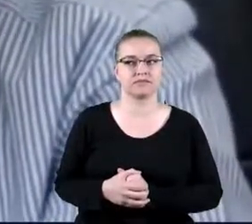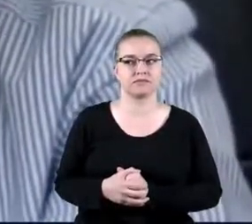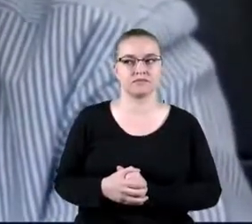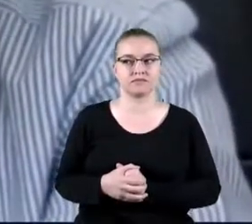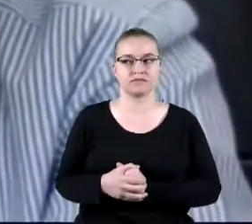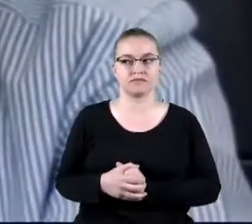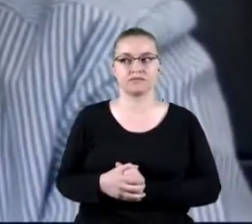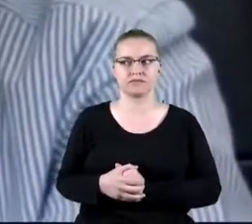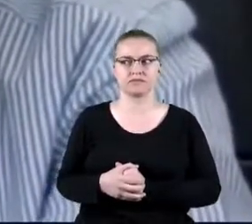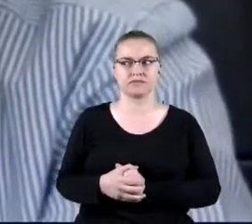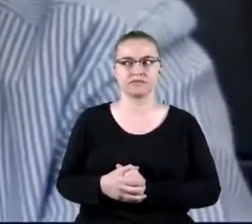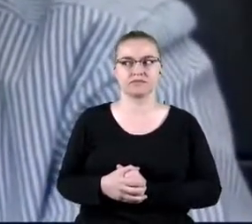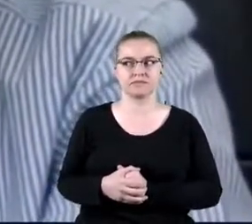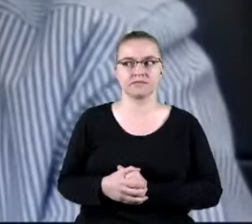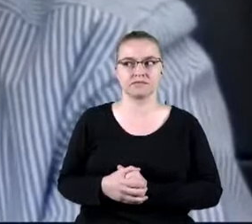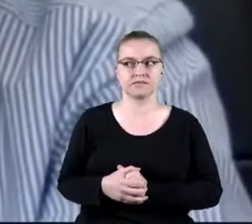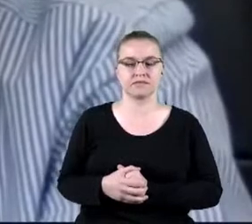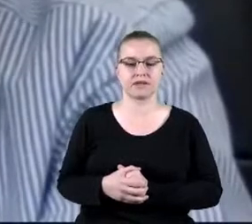Sus, as you know,